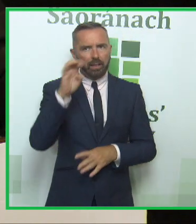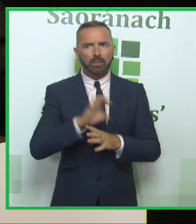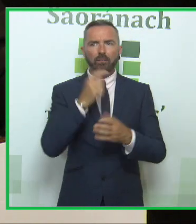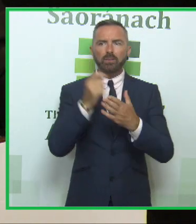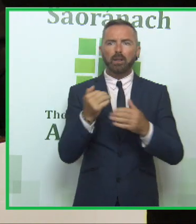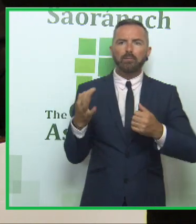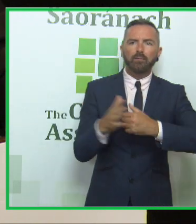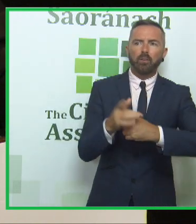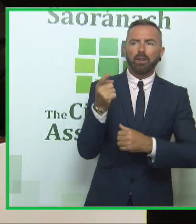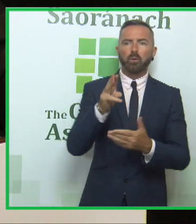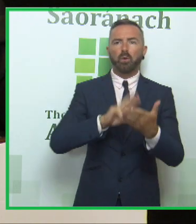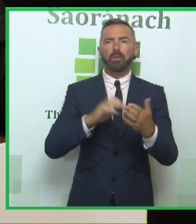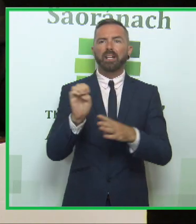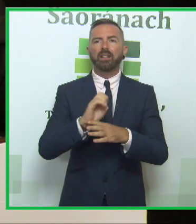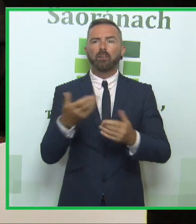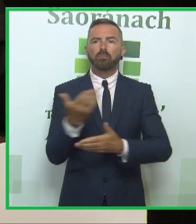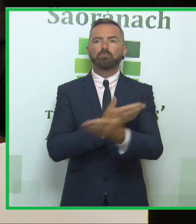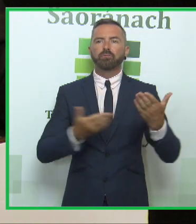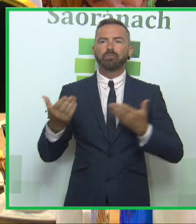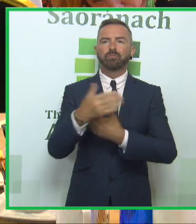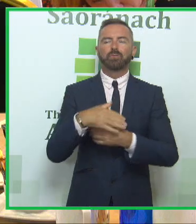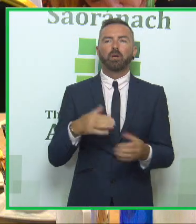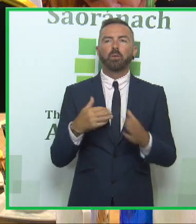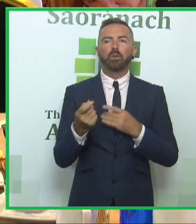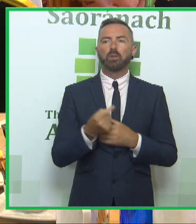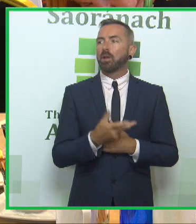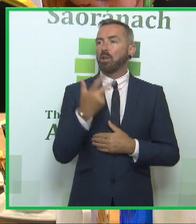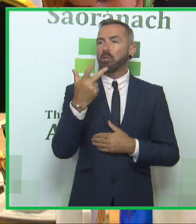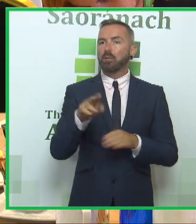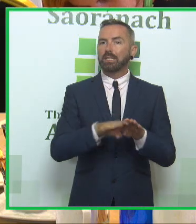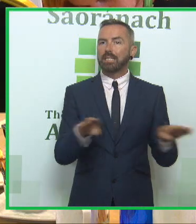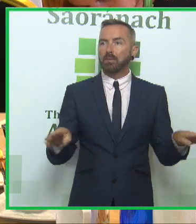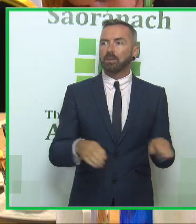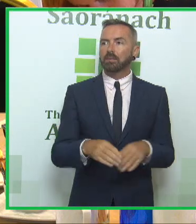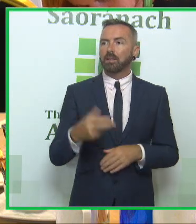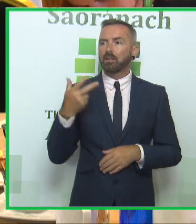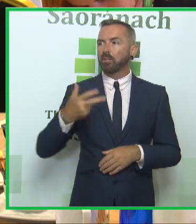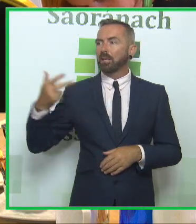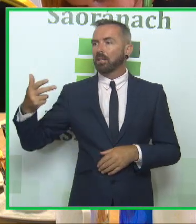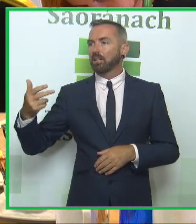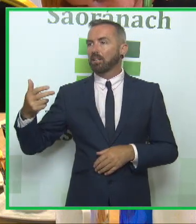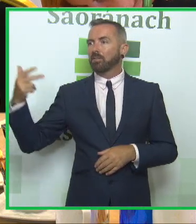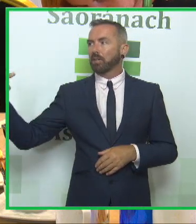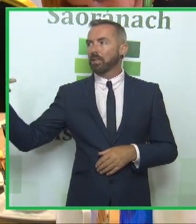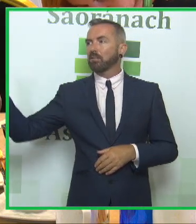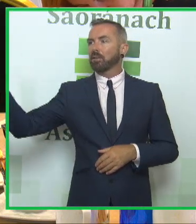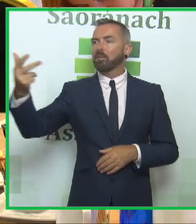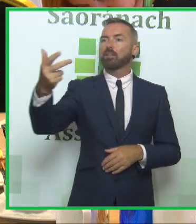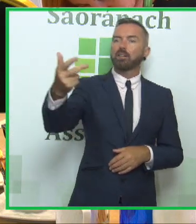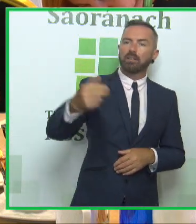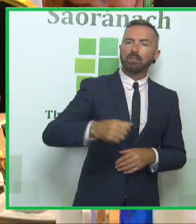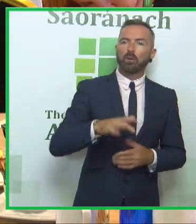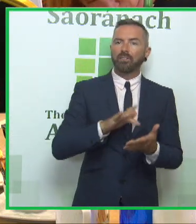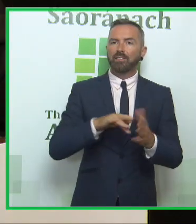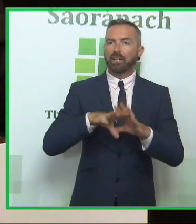deliberation at each table throughout these sessions. What I'm going to do now, each call on 3 tables again, 1 minute each, please, because we've 15 tables we need to get